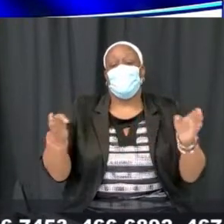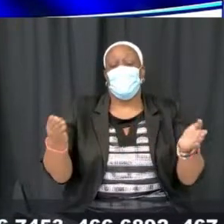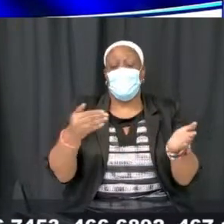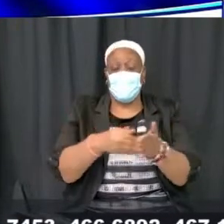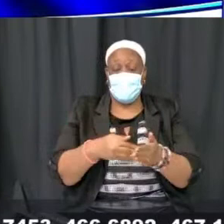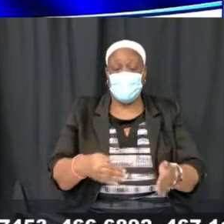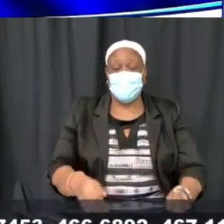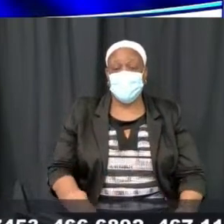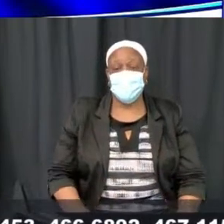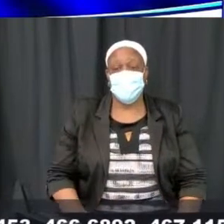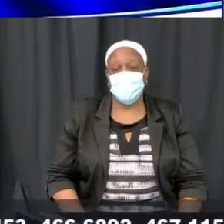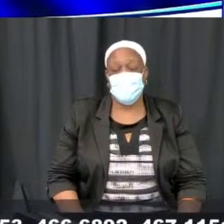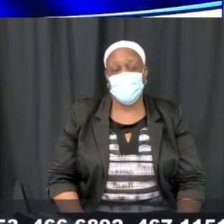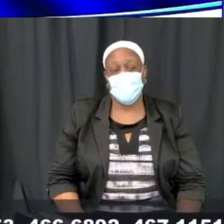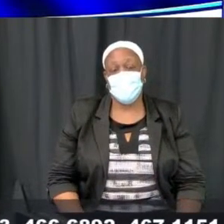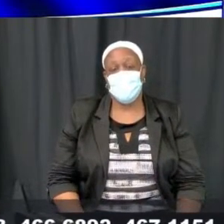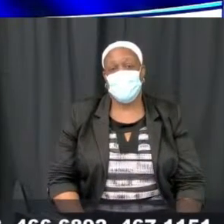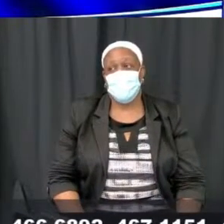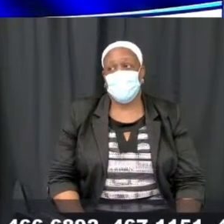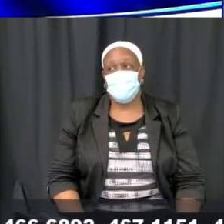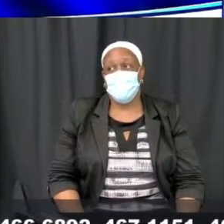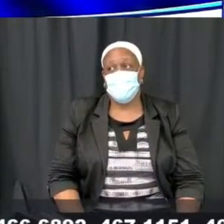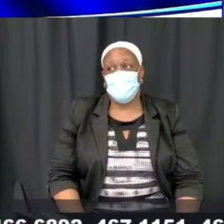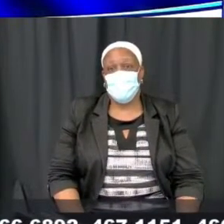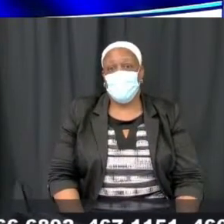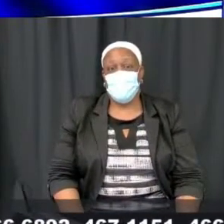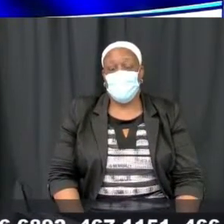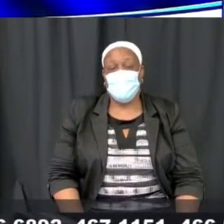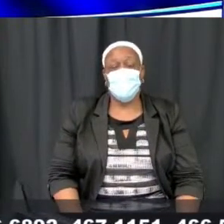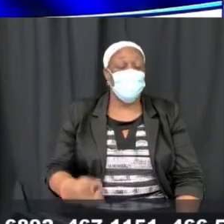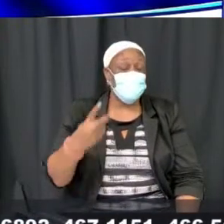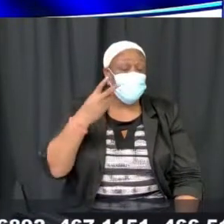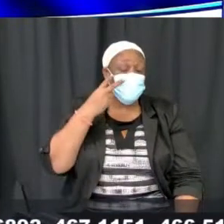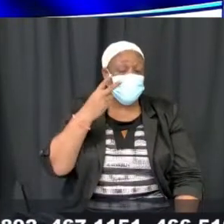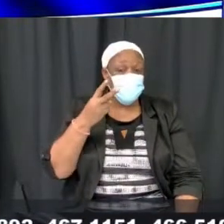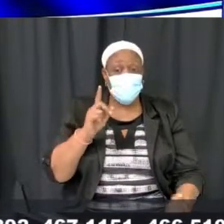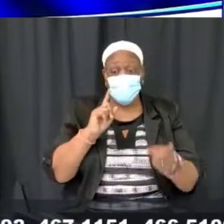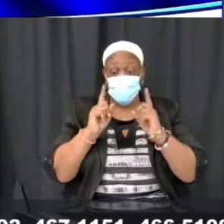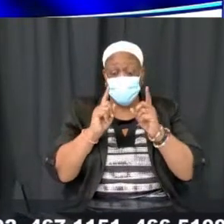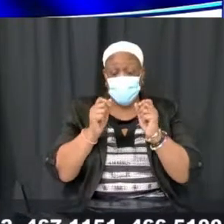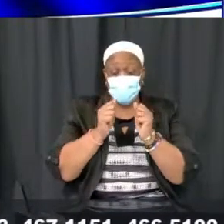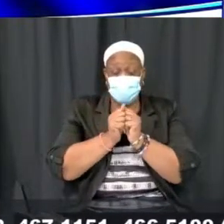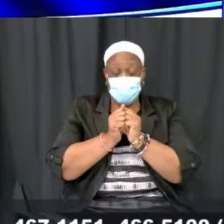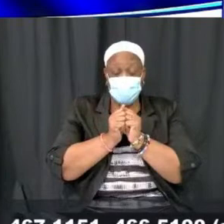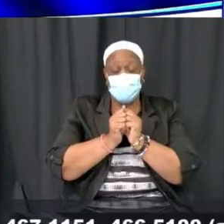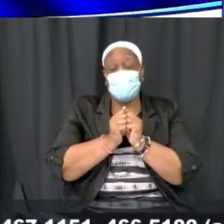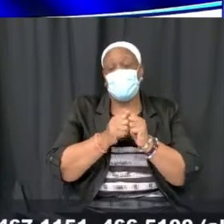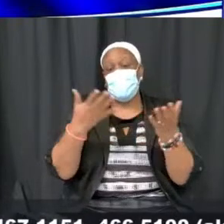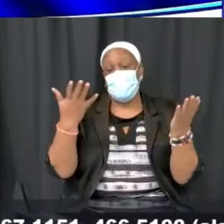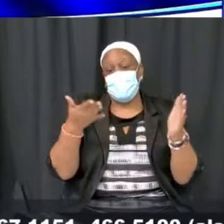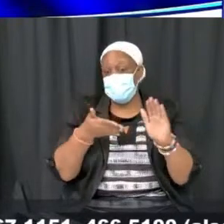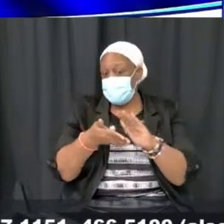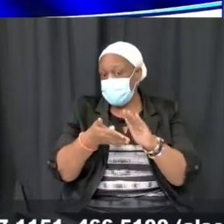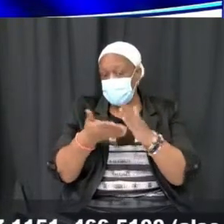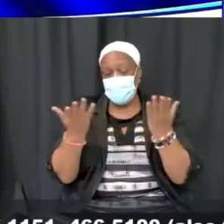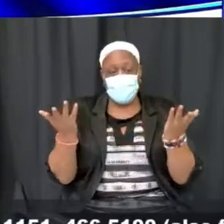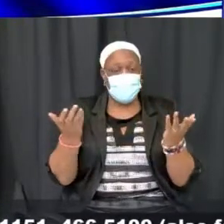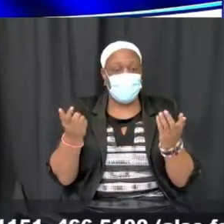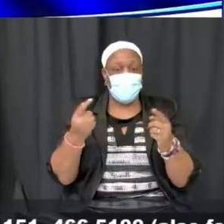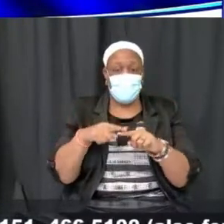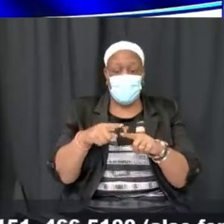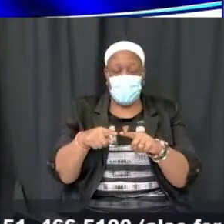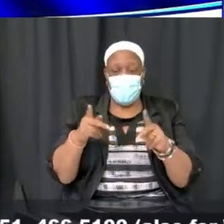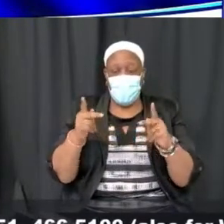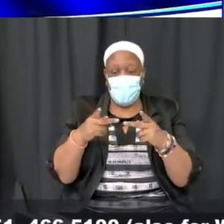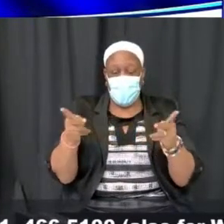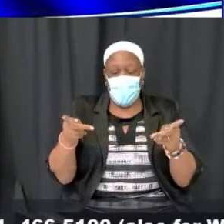We also look at the financial sector, the banks, those institutions that do send money and deal with